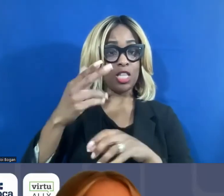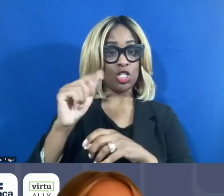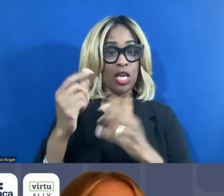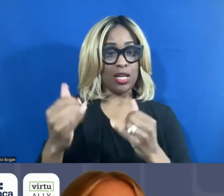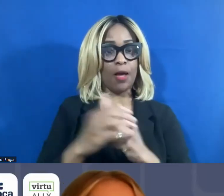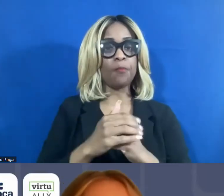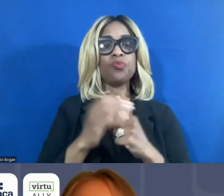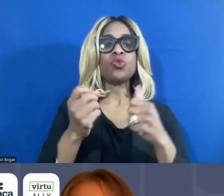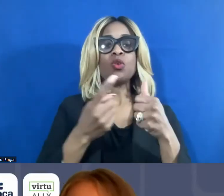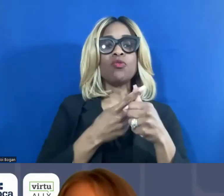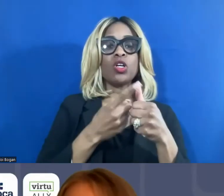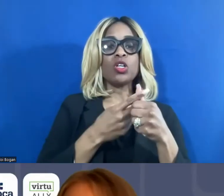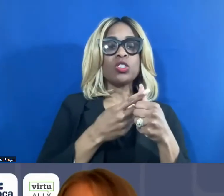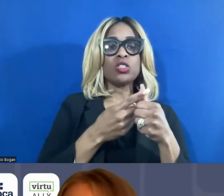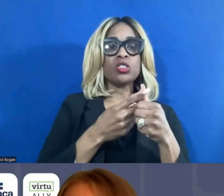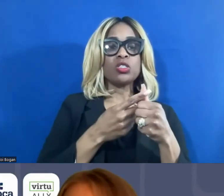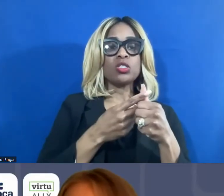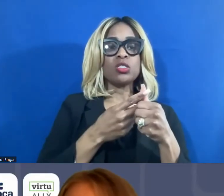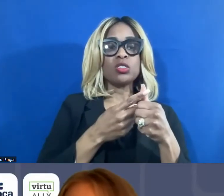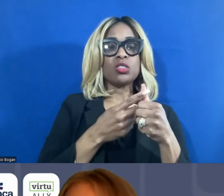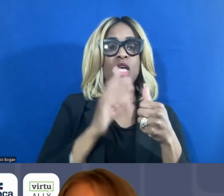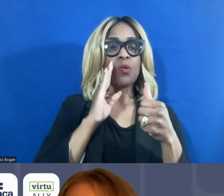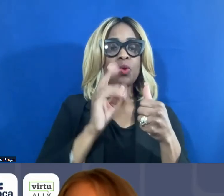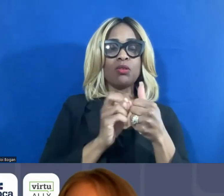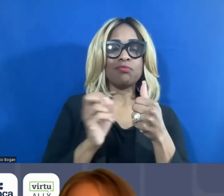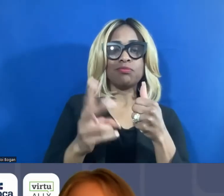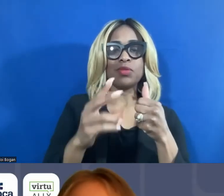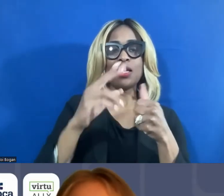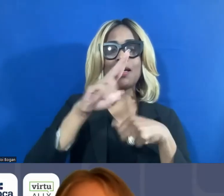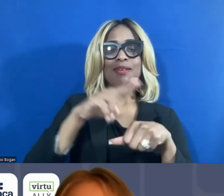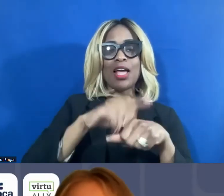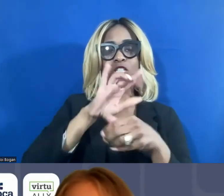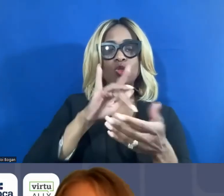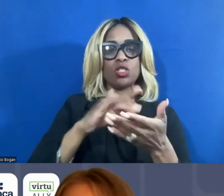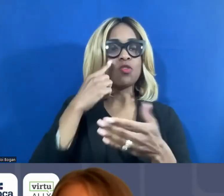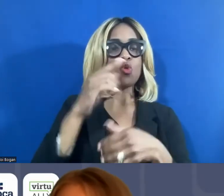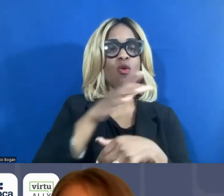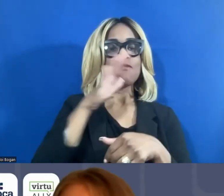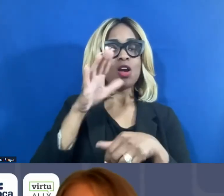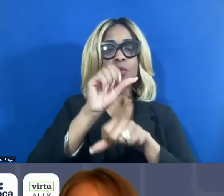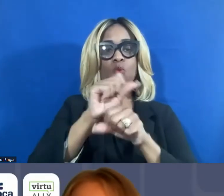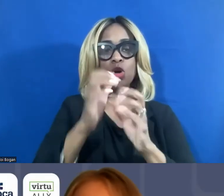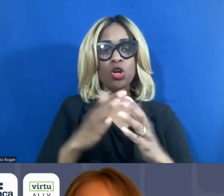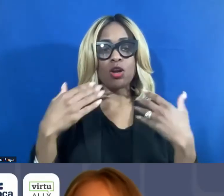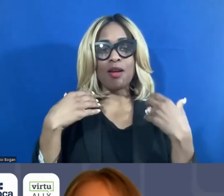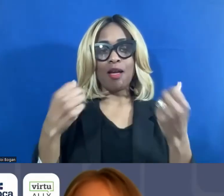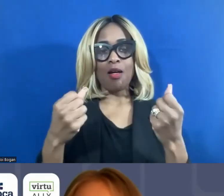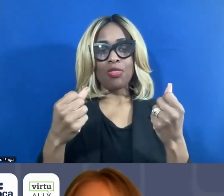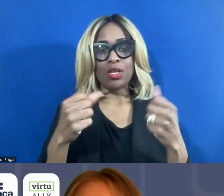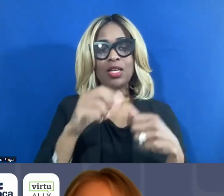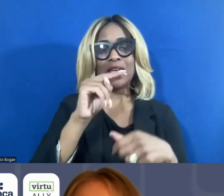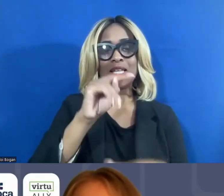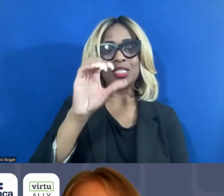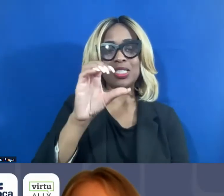thing I'm going to post is the National Center for Farm Worker Health website. So that's